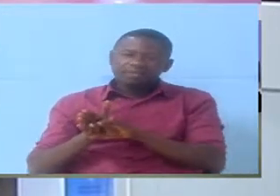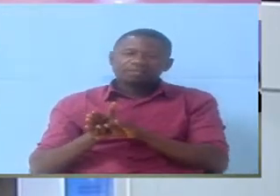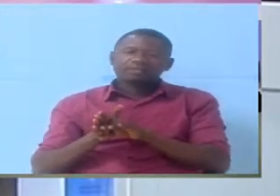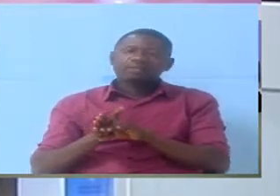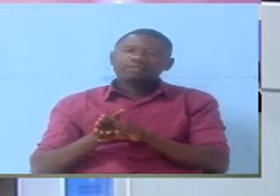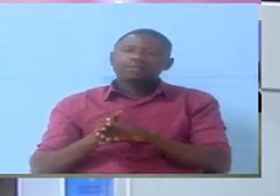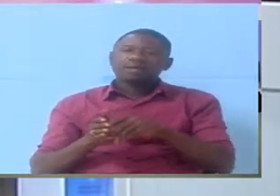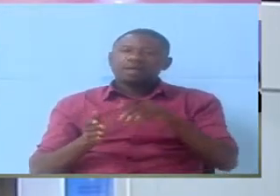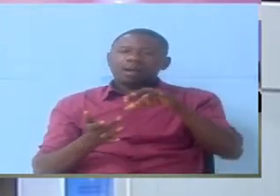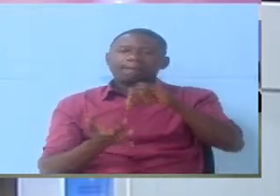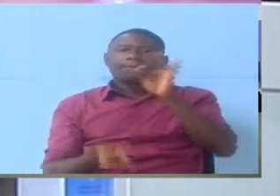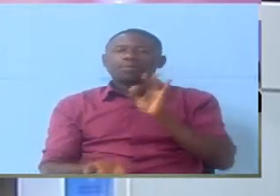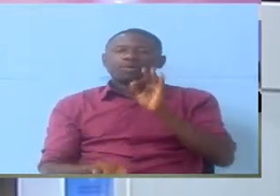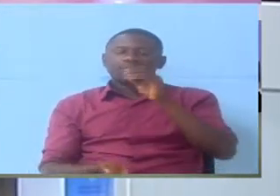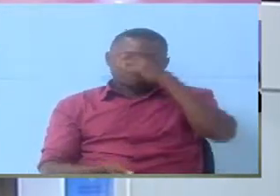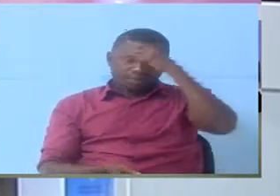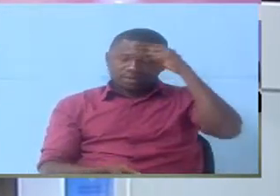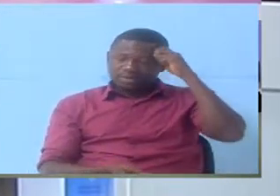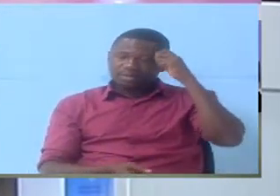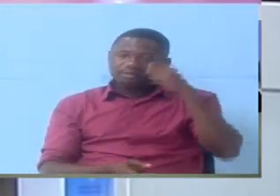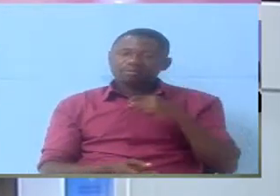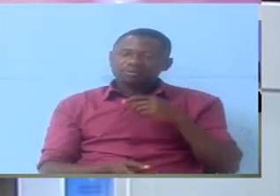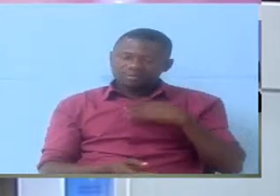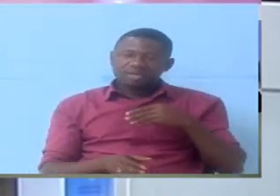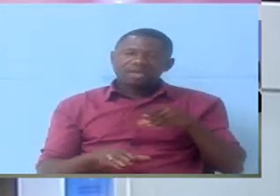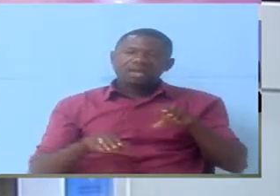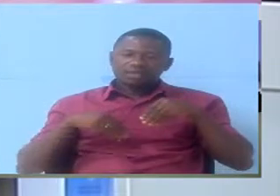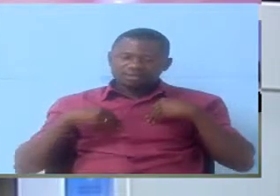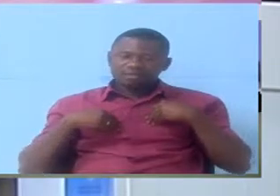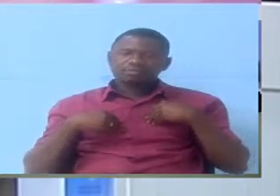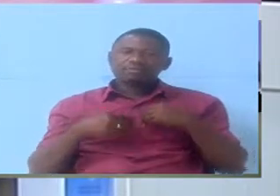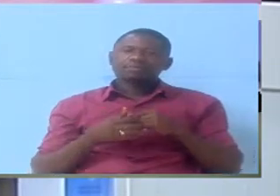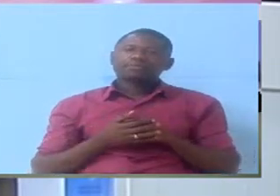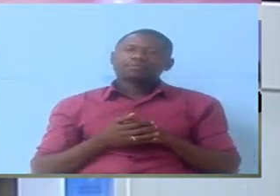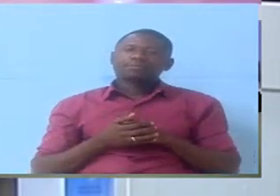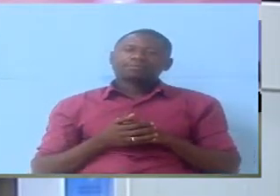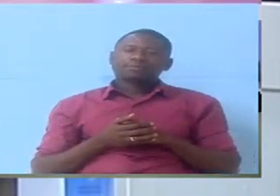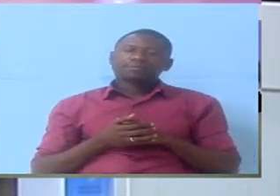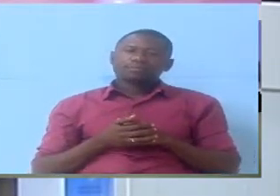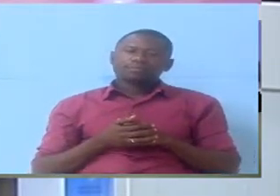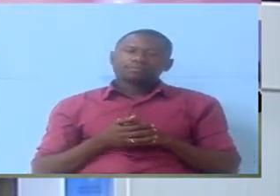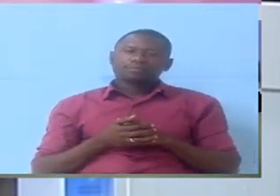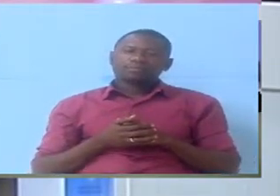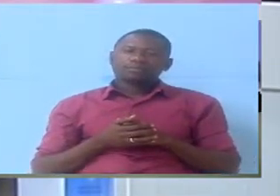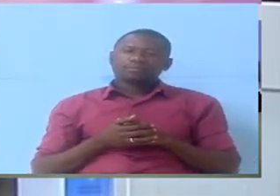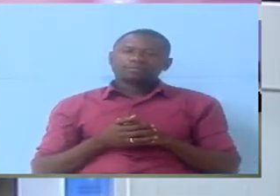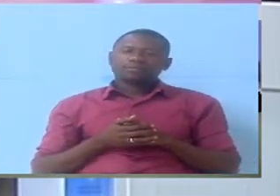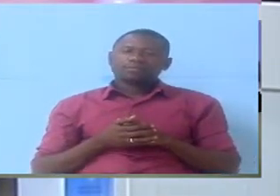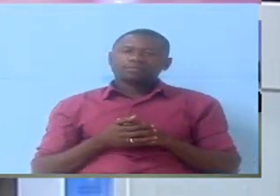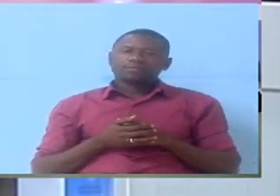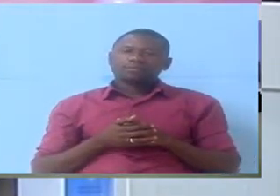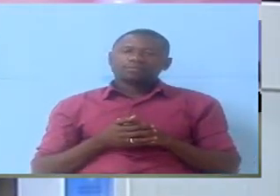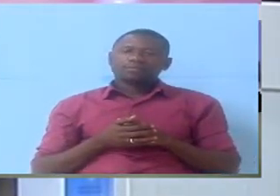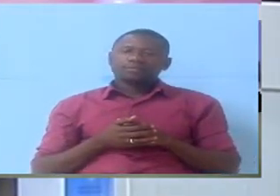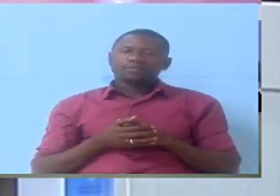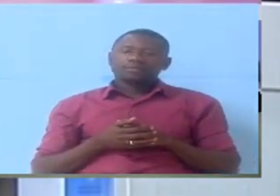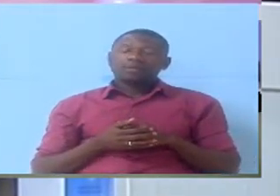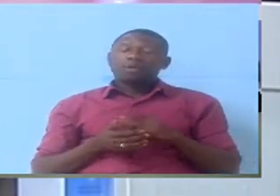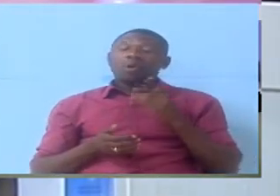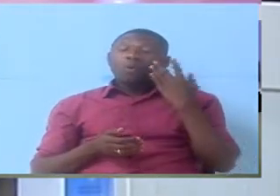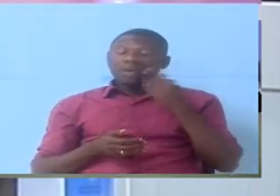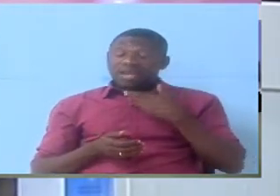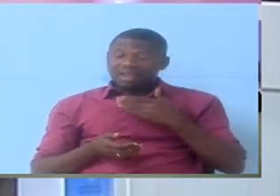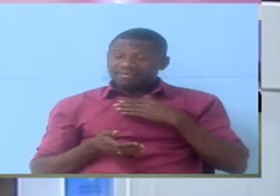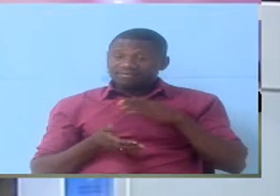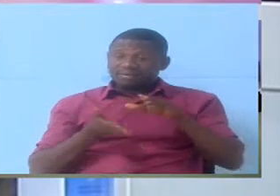ringoleti. So I got the offer. Bidungawo do kuota. When I got the offer, I don't want to go to the headquarters again. Bidungawo